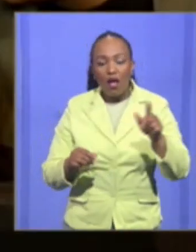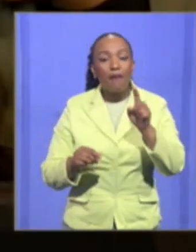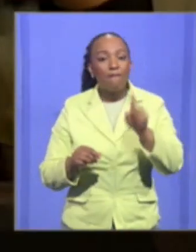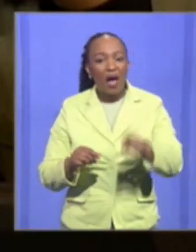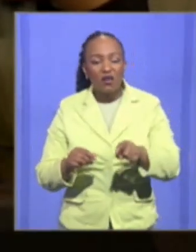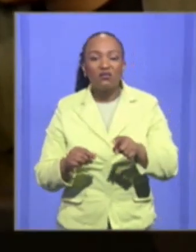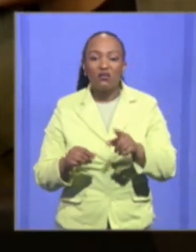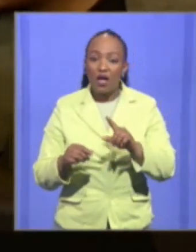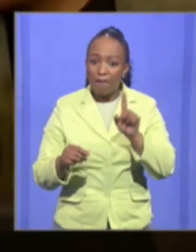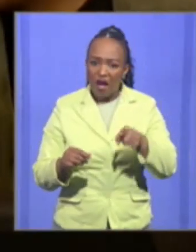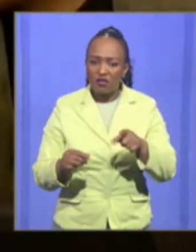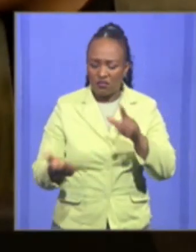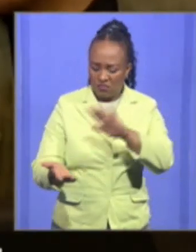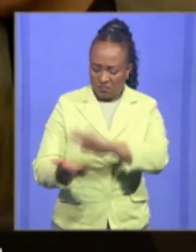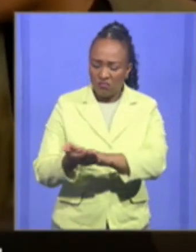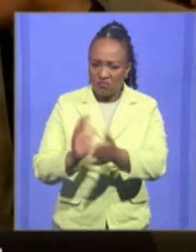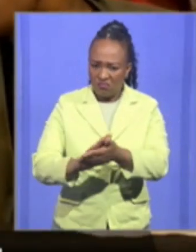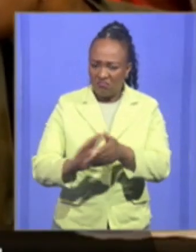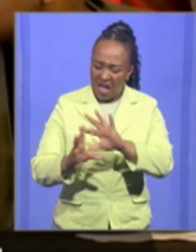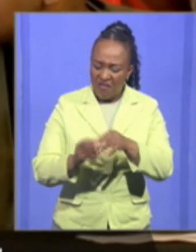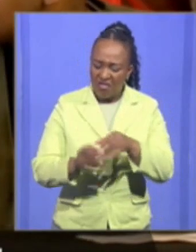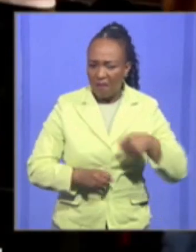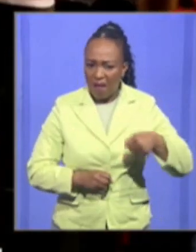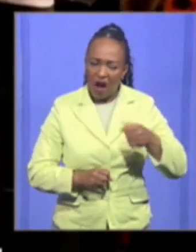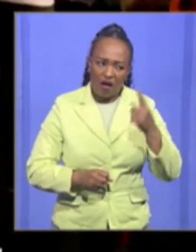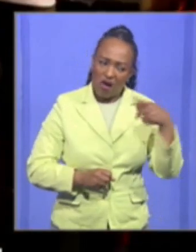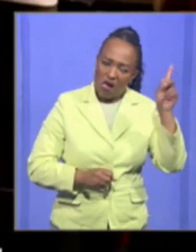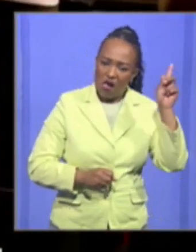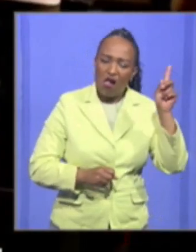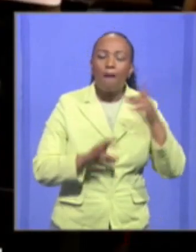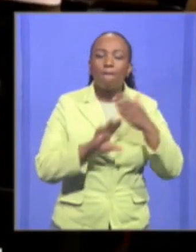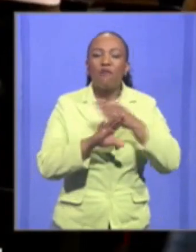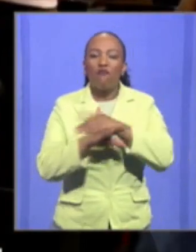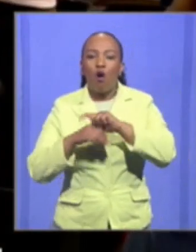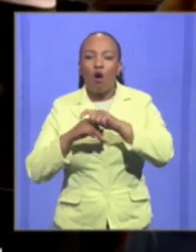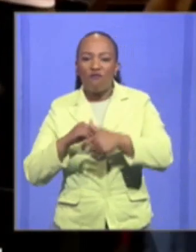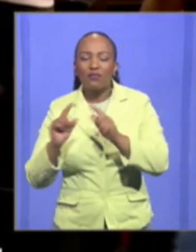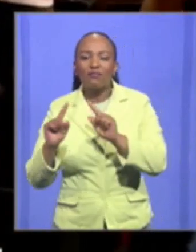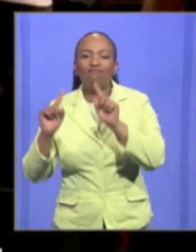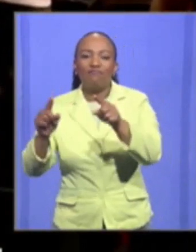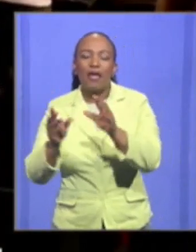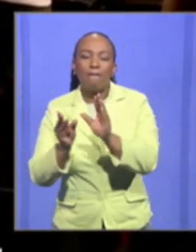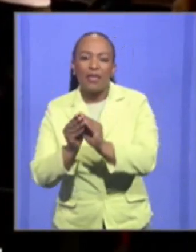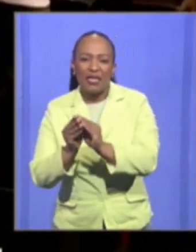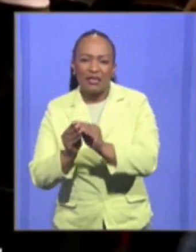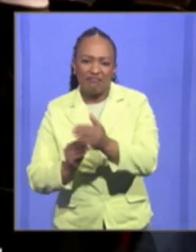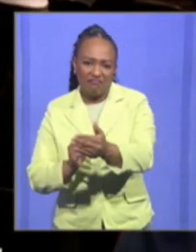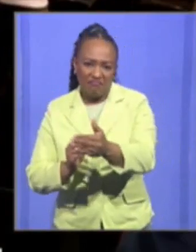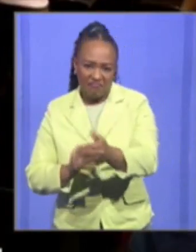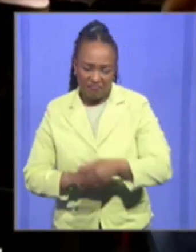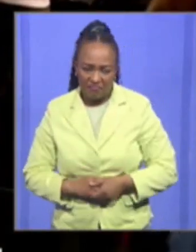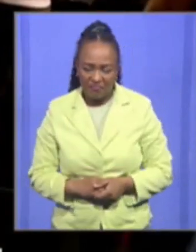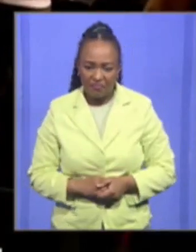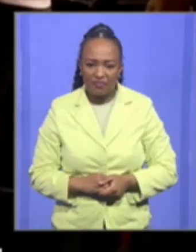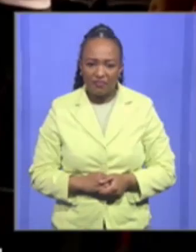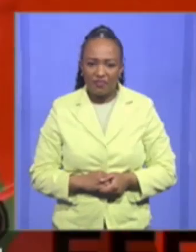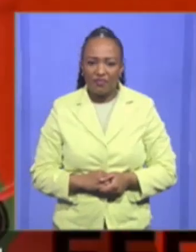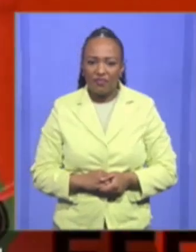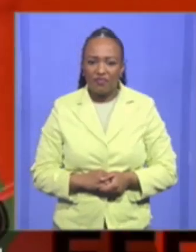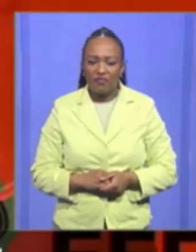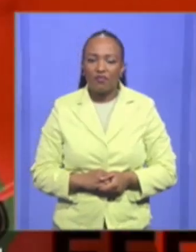ba rwale diporogwana tša bona e sa le bjale pele ga conference ya go kgetha boetapele ka kgwedi ya Manthole. Those who choose to